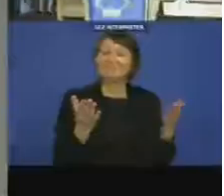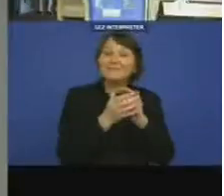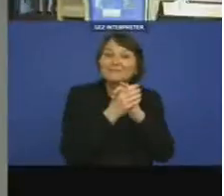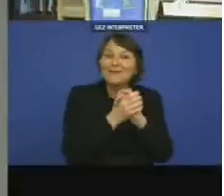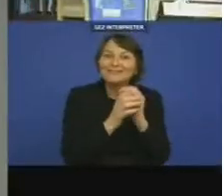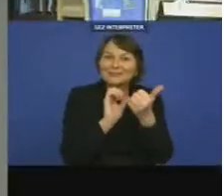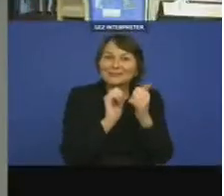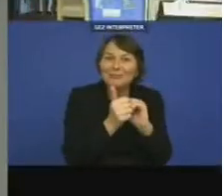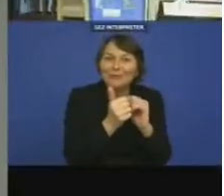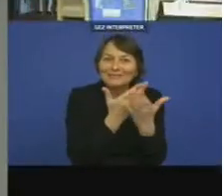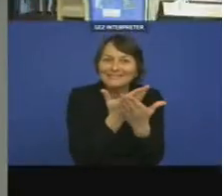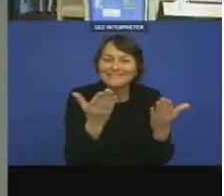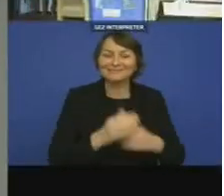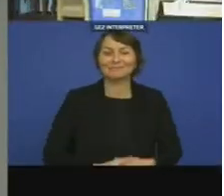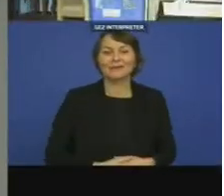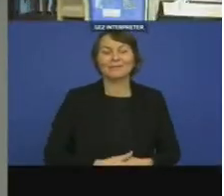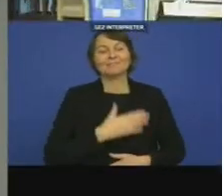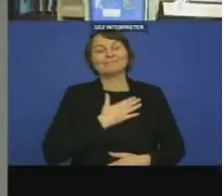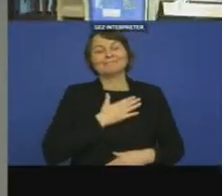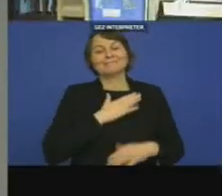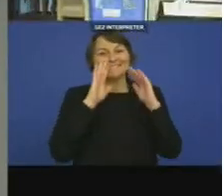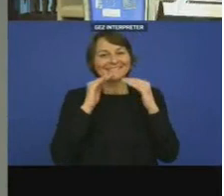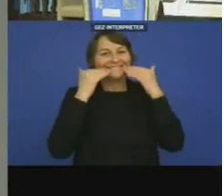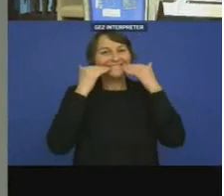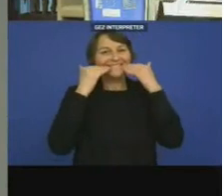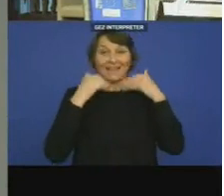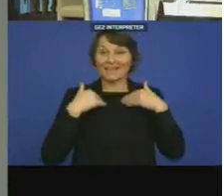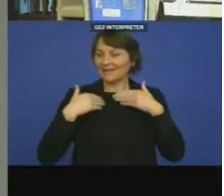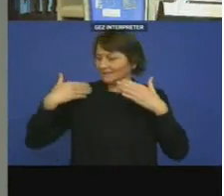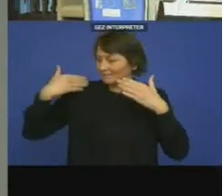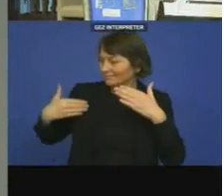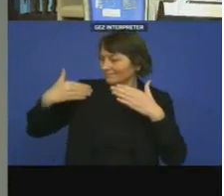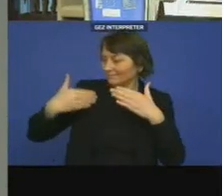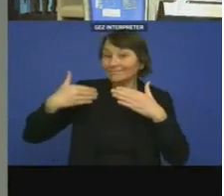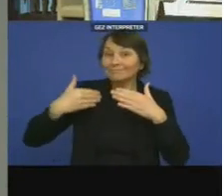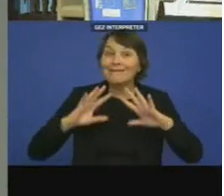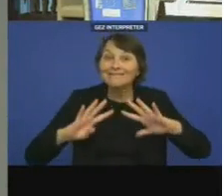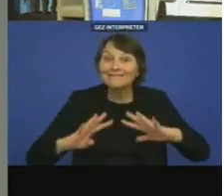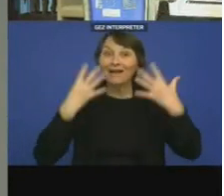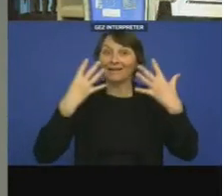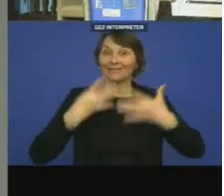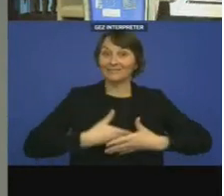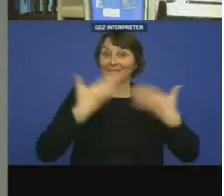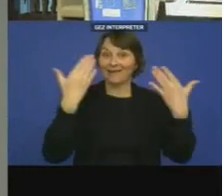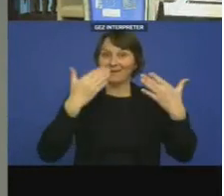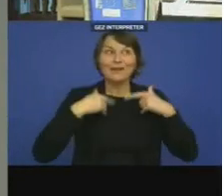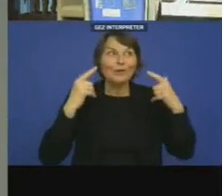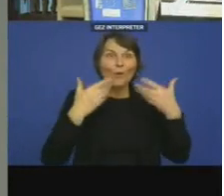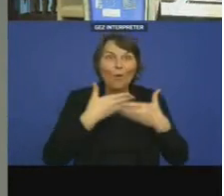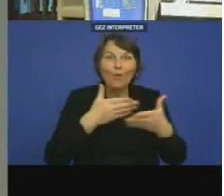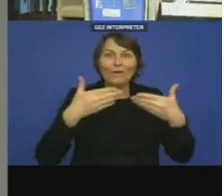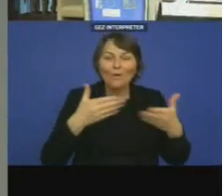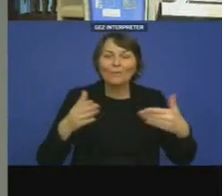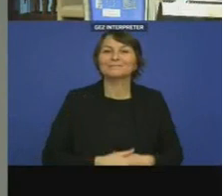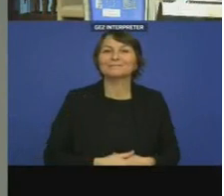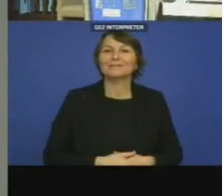a true pleasure for me to launch this 9th edition of Sport Info Day. As you know, this year we have thousands of participants